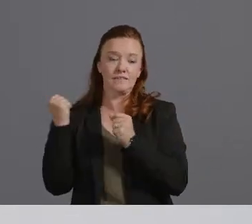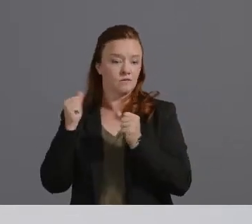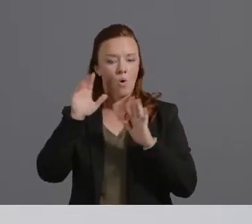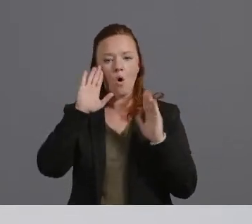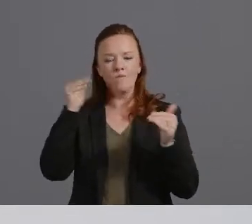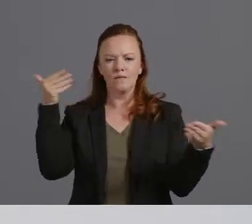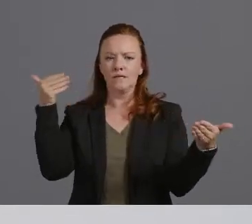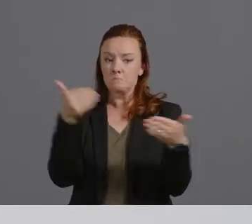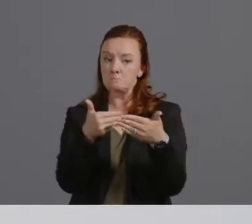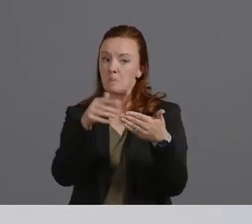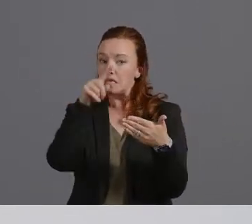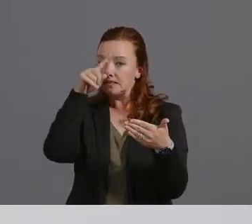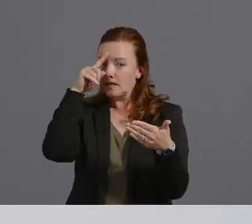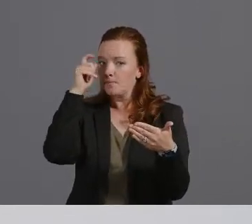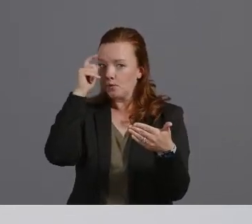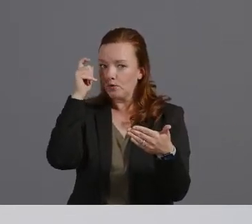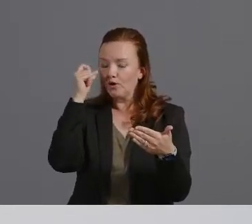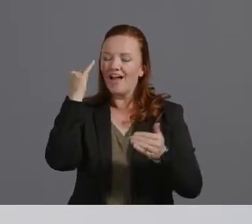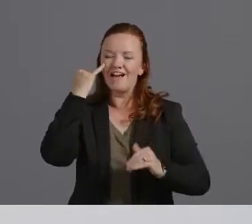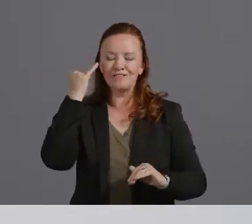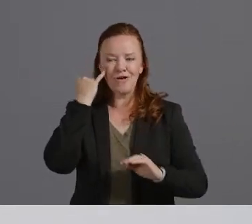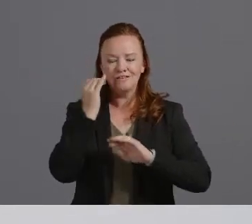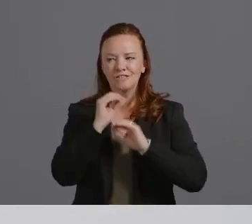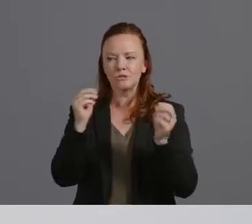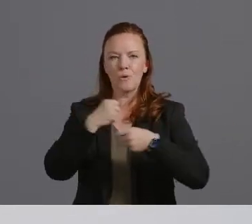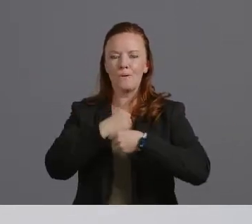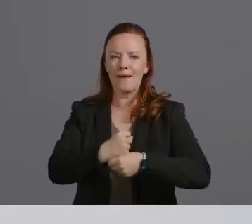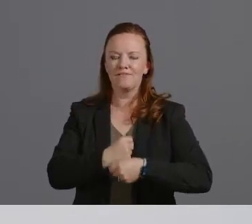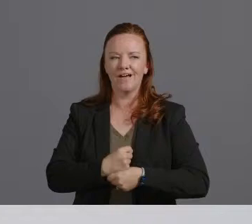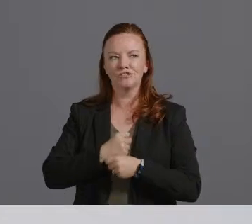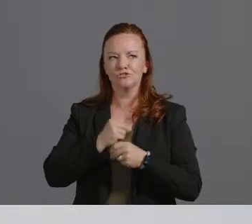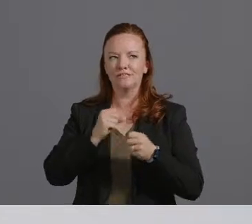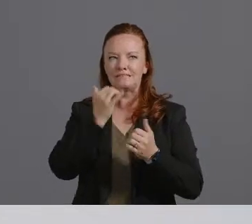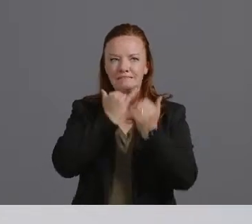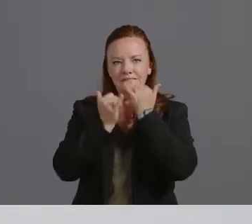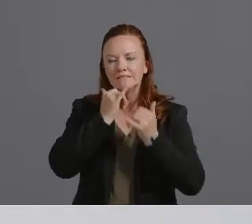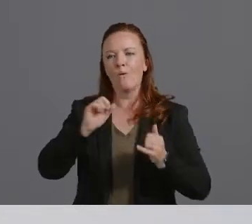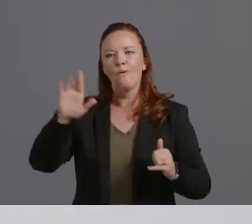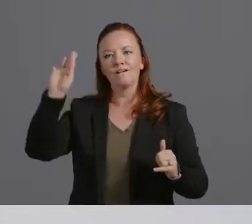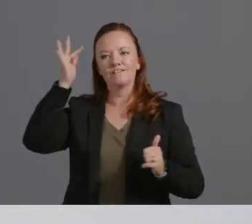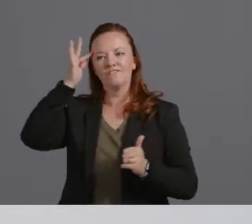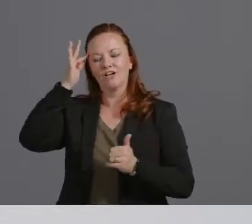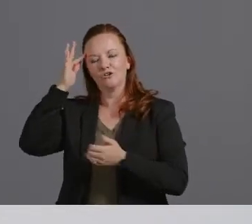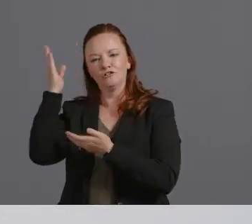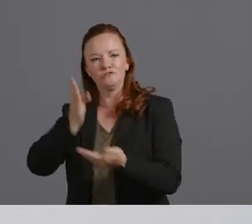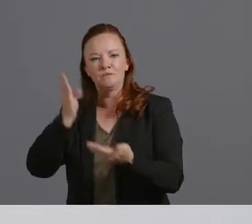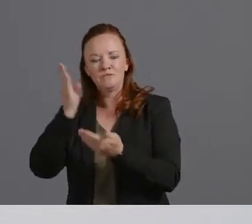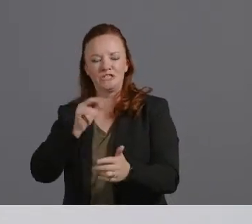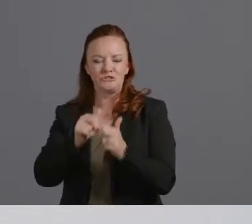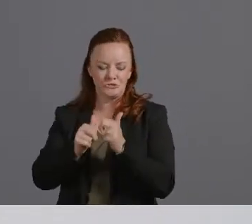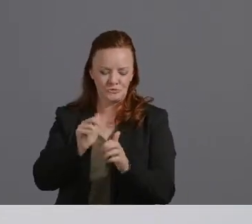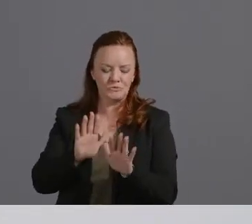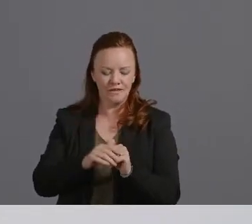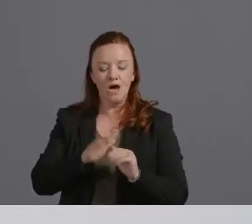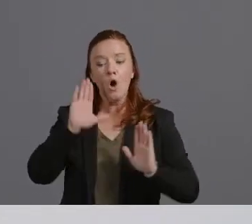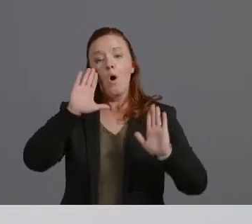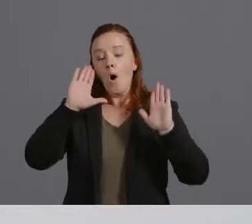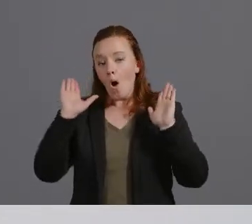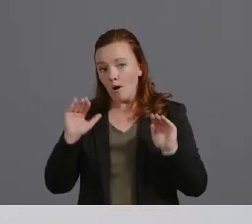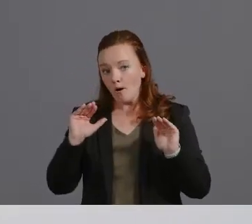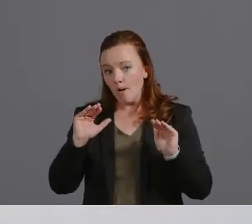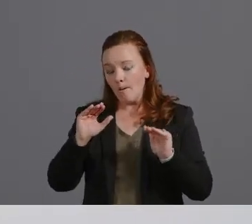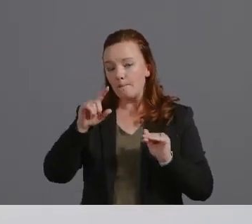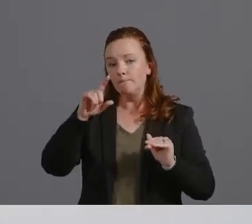summer, as long as there's not any manufacturing or federal transport issues, we hope to have enough vaccine